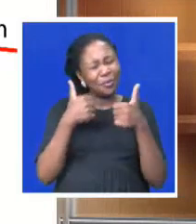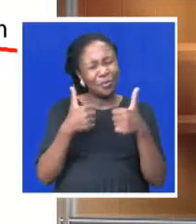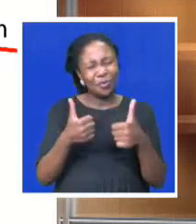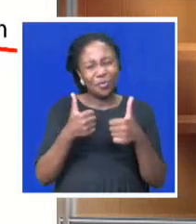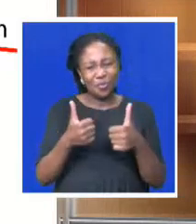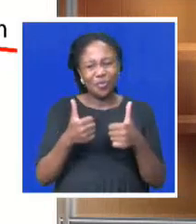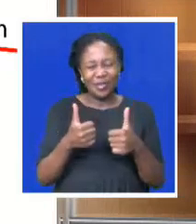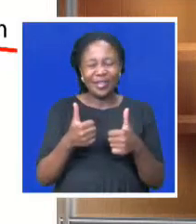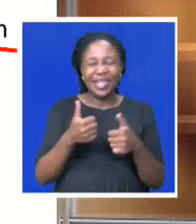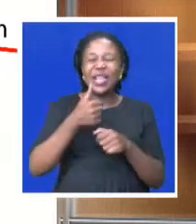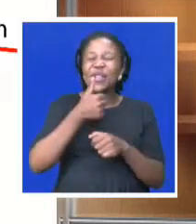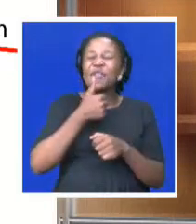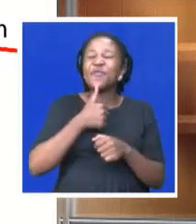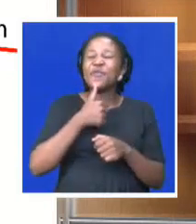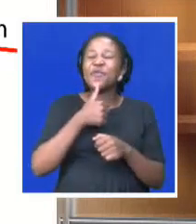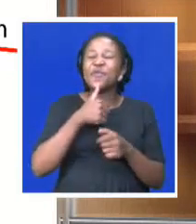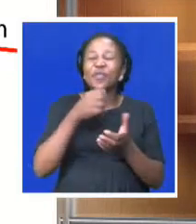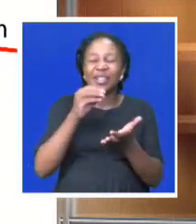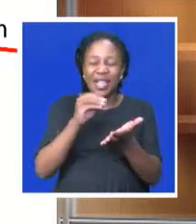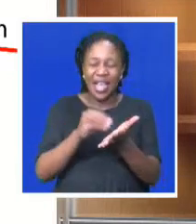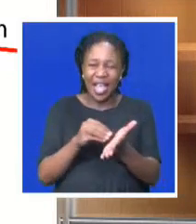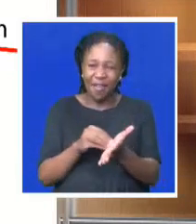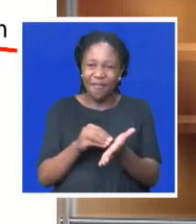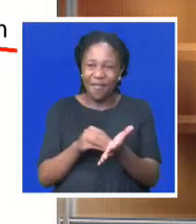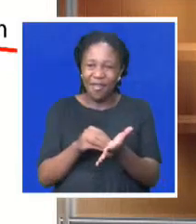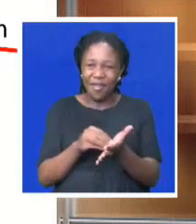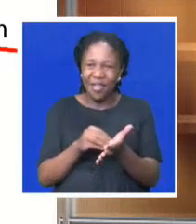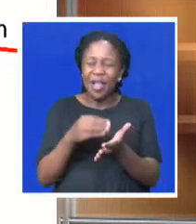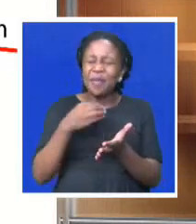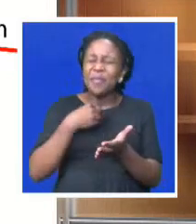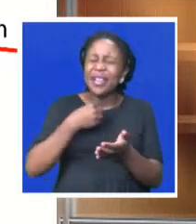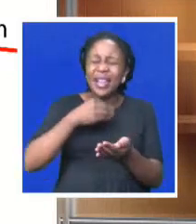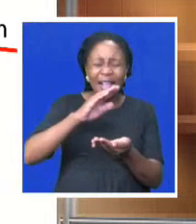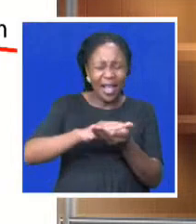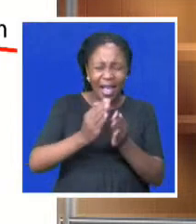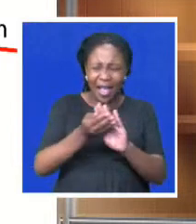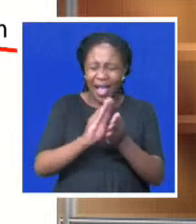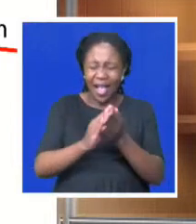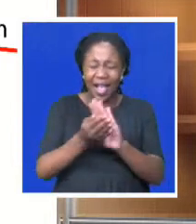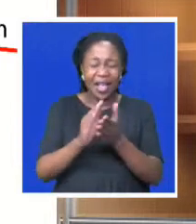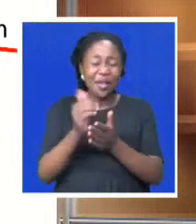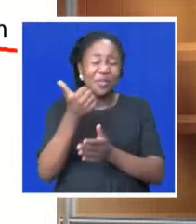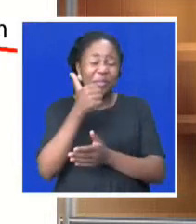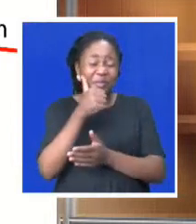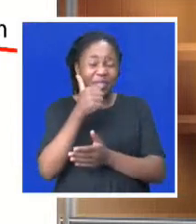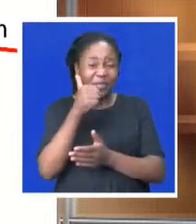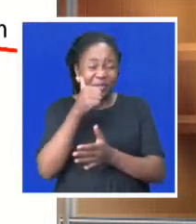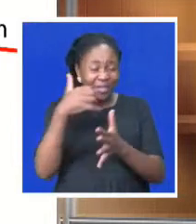have created something really beautiful without even realizing it.